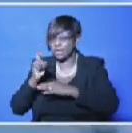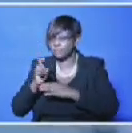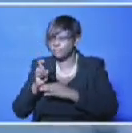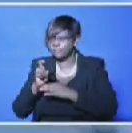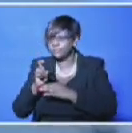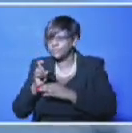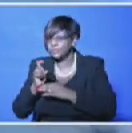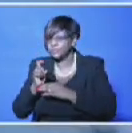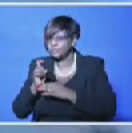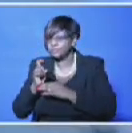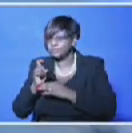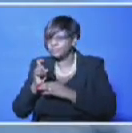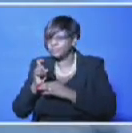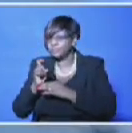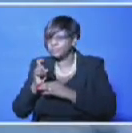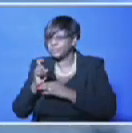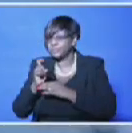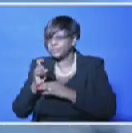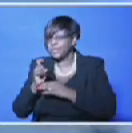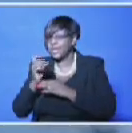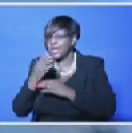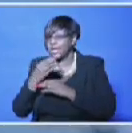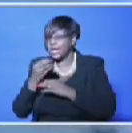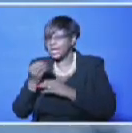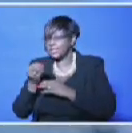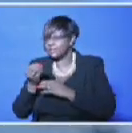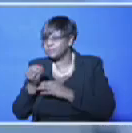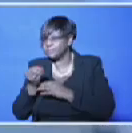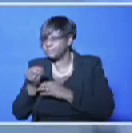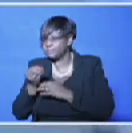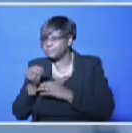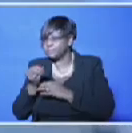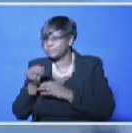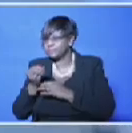and vicious and virulent